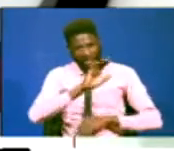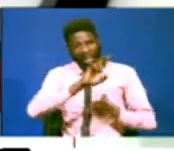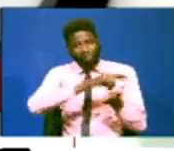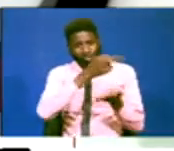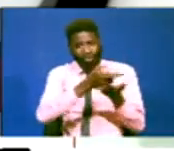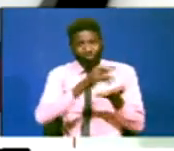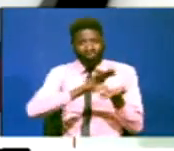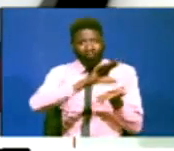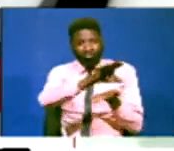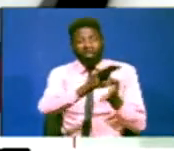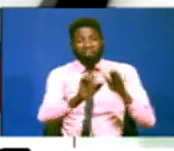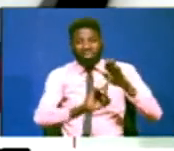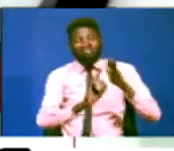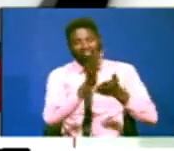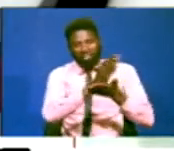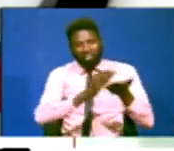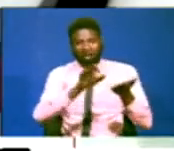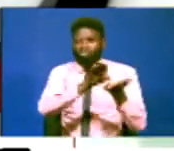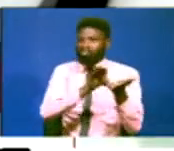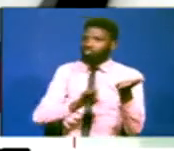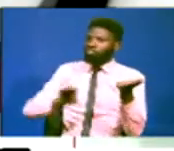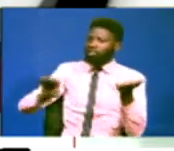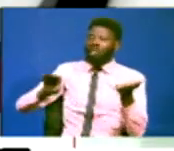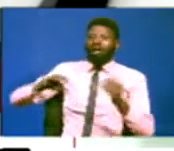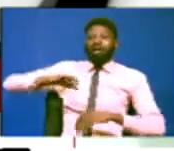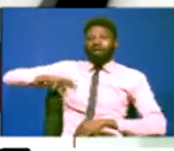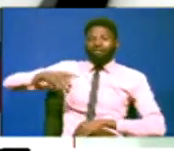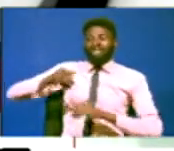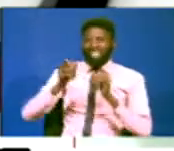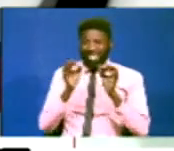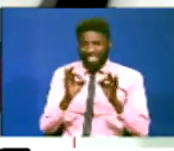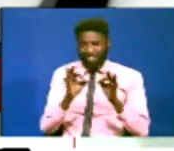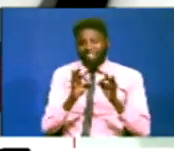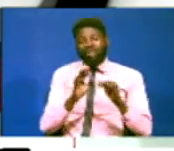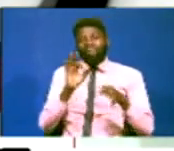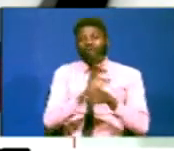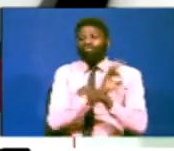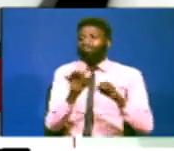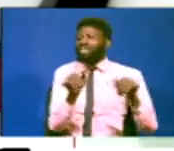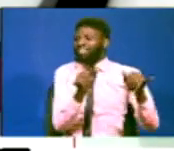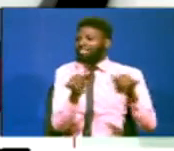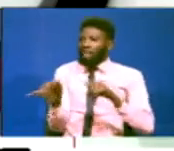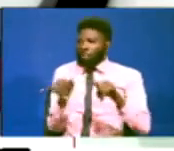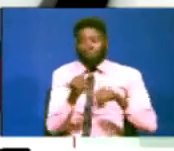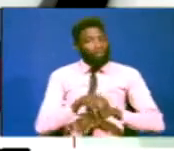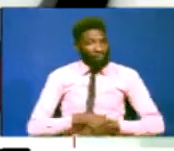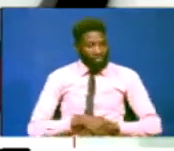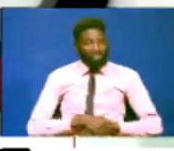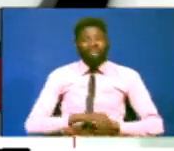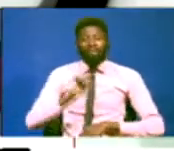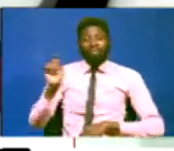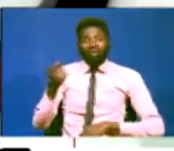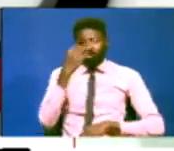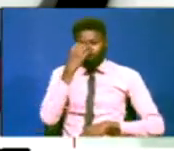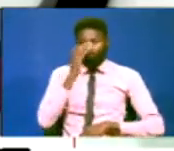ministries where functions are devolved to counties. President William Ruto is expected to hold talks with the county governors to